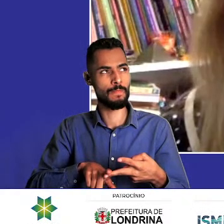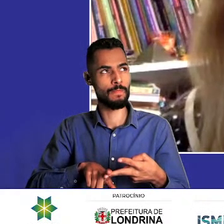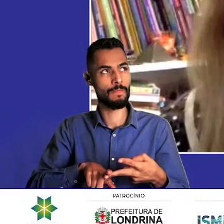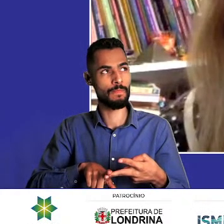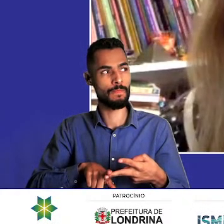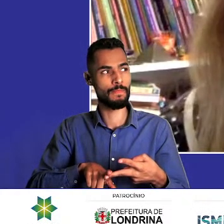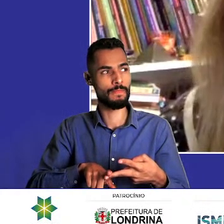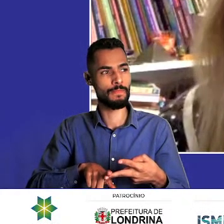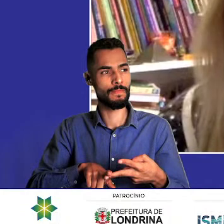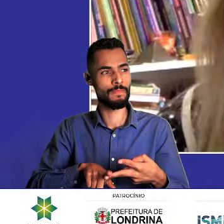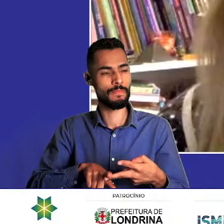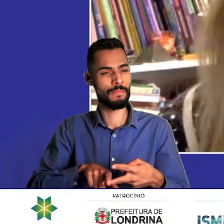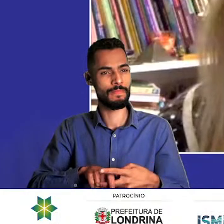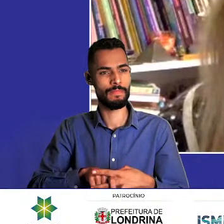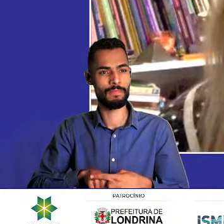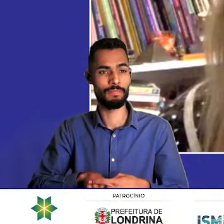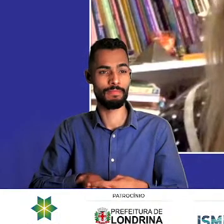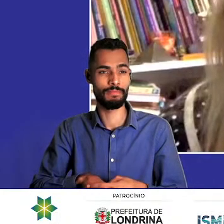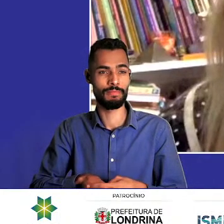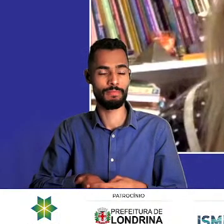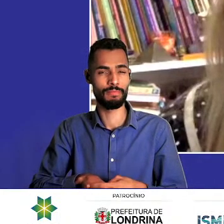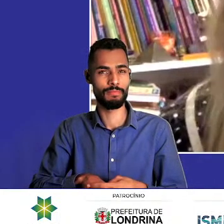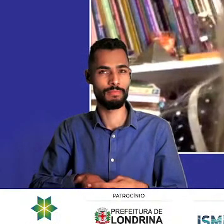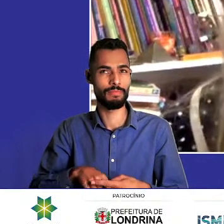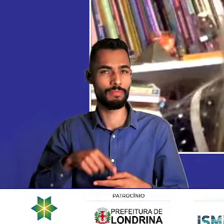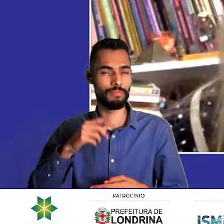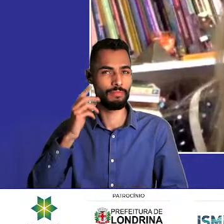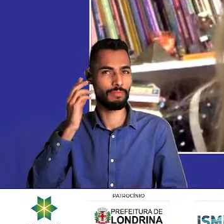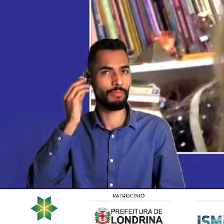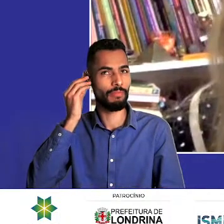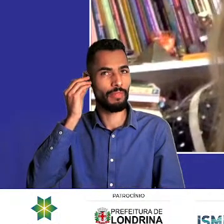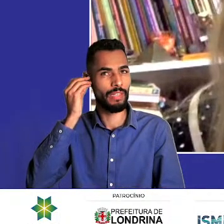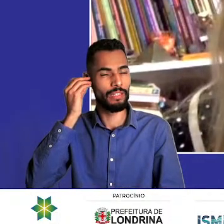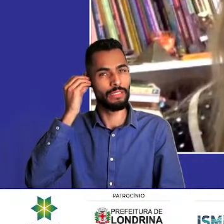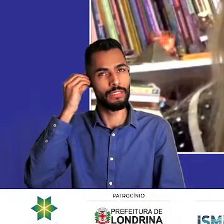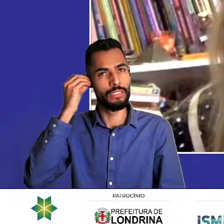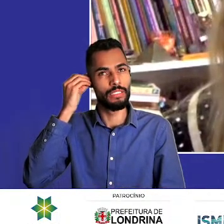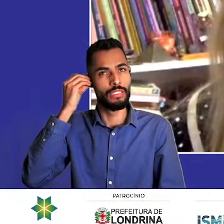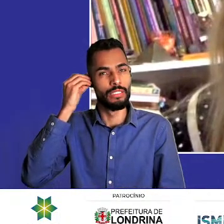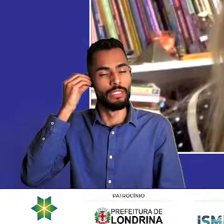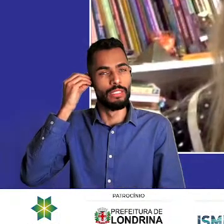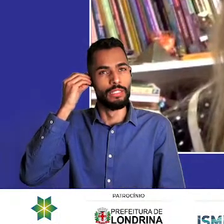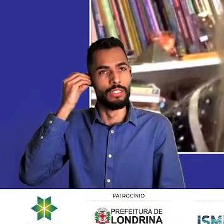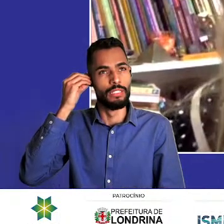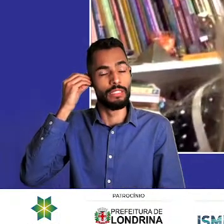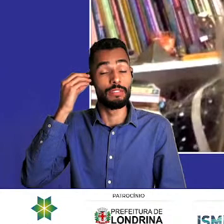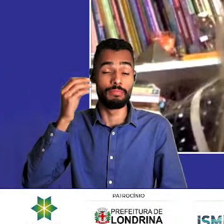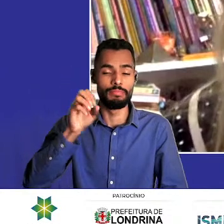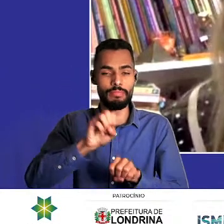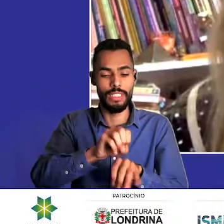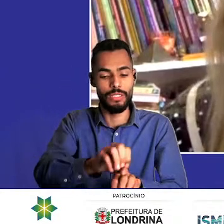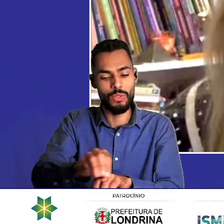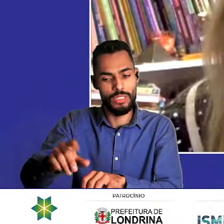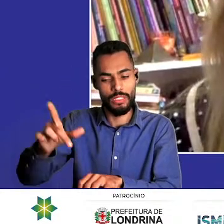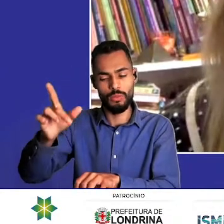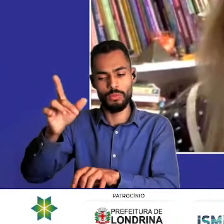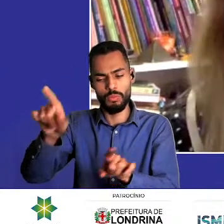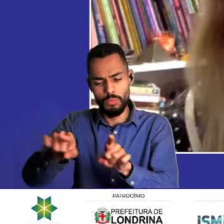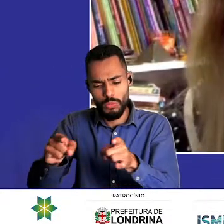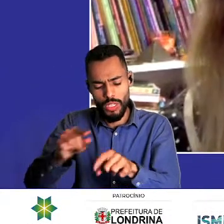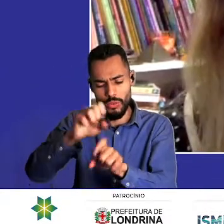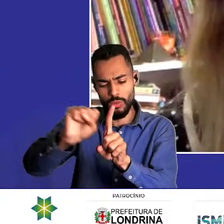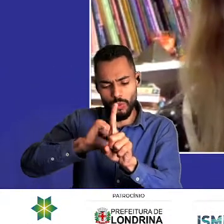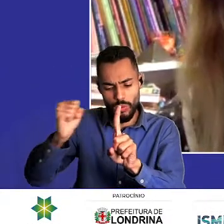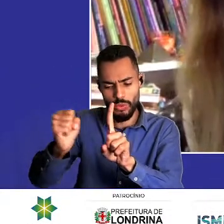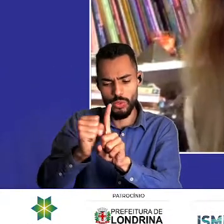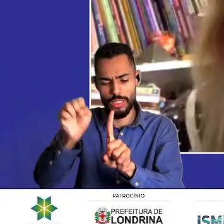the society, we only have effect based on the collaborative work in this network that